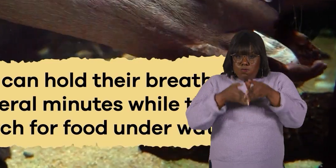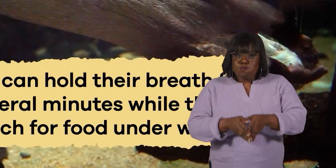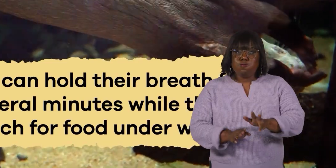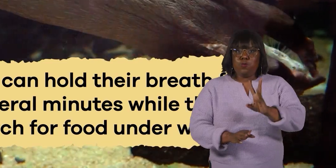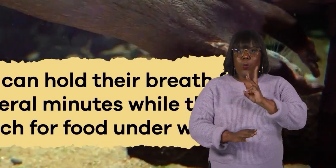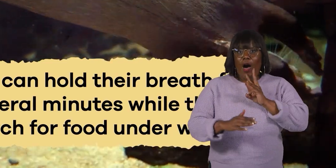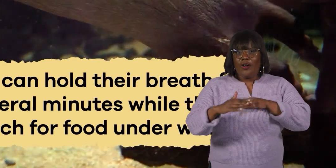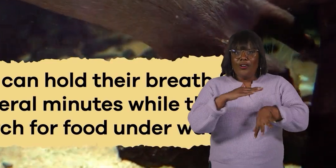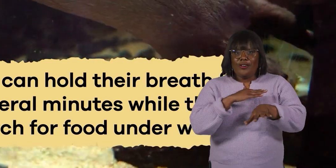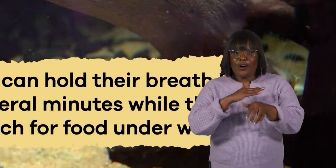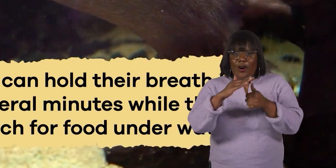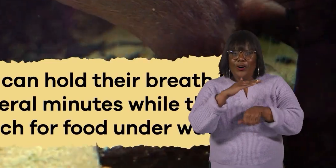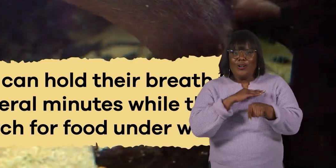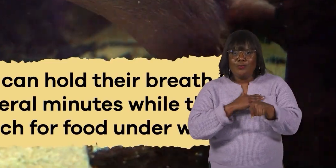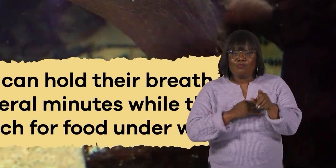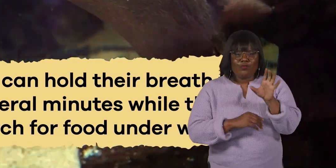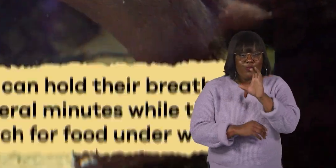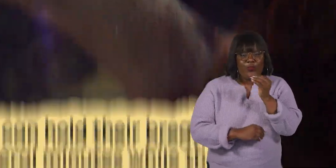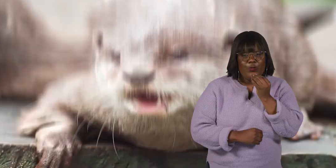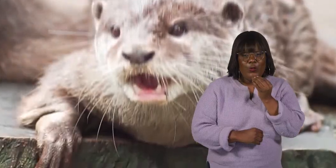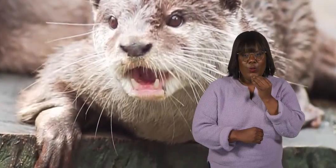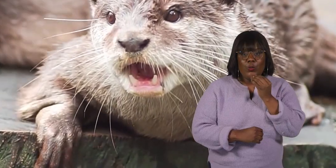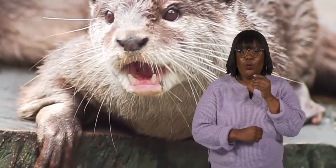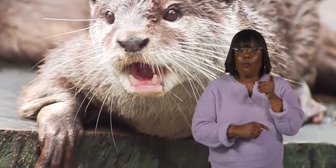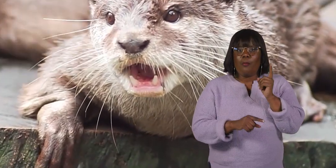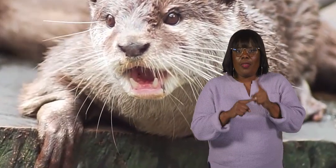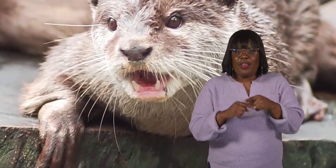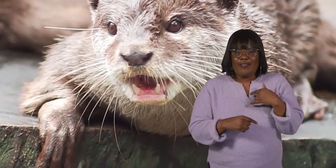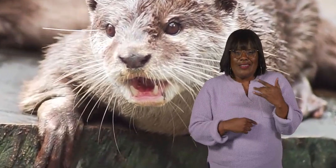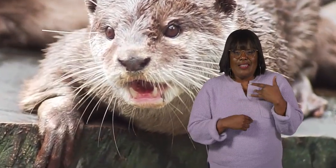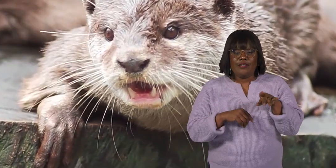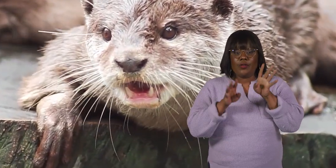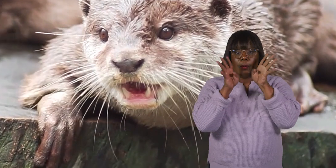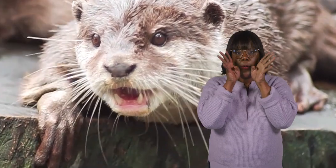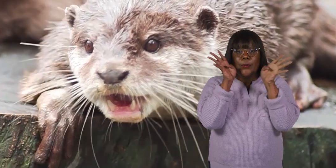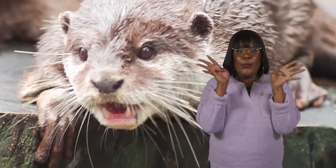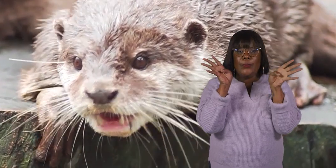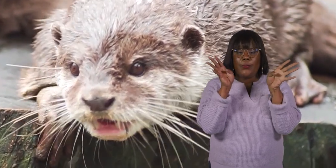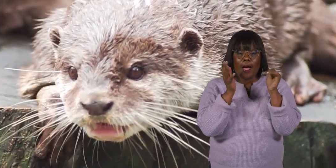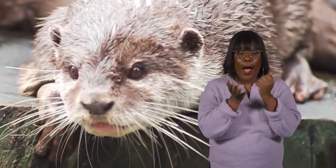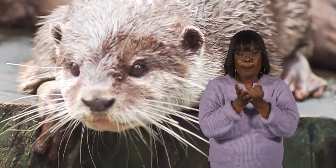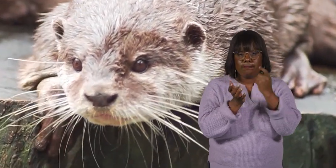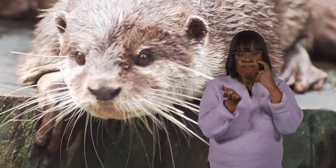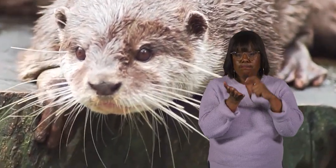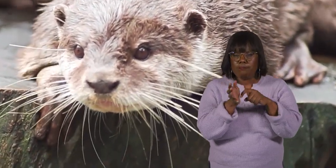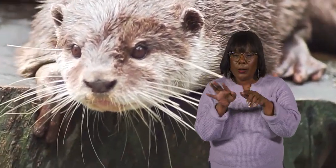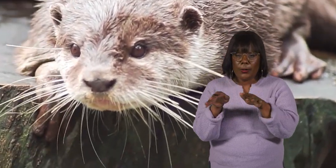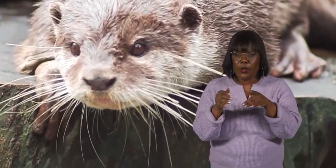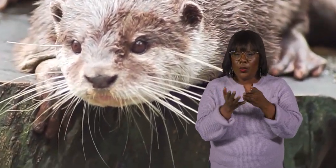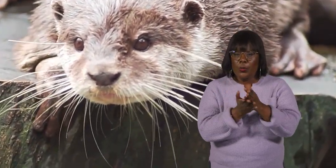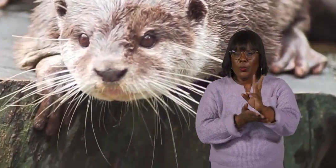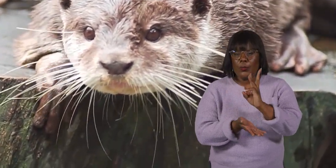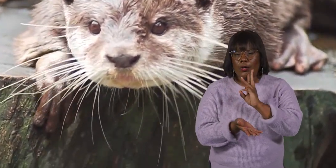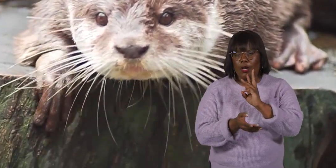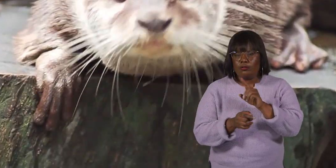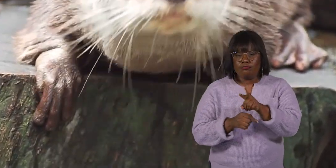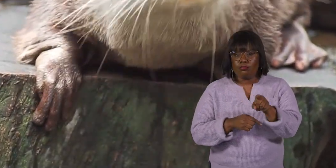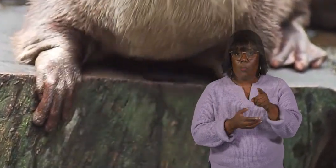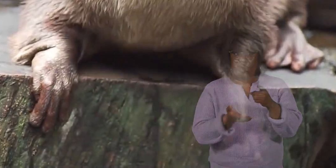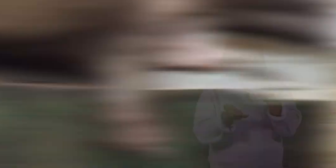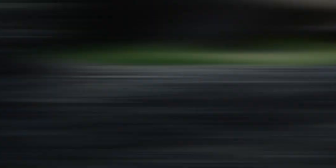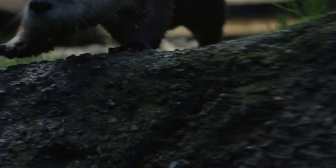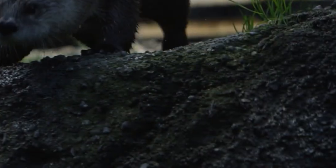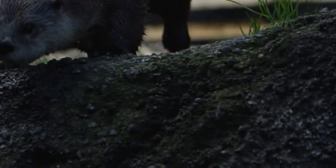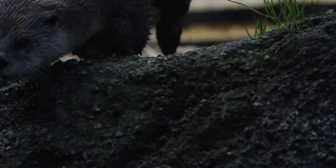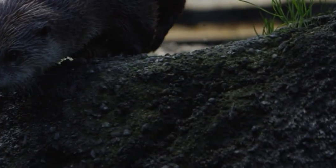while they are searching for food underwater. The otter also has sensitive whiskers to detect movement in the